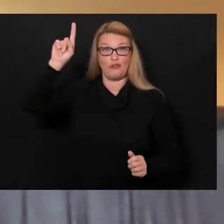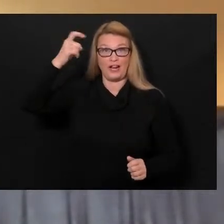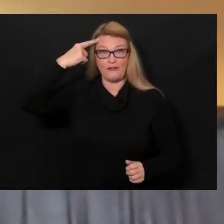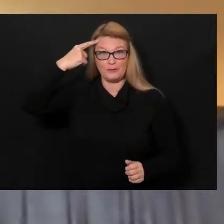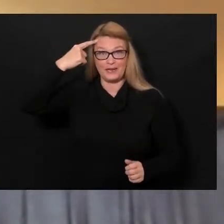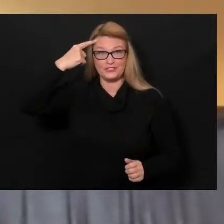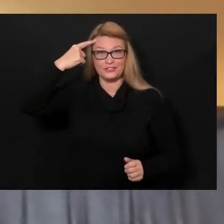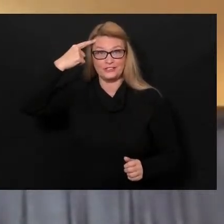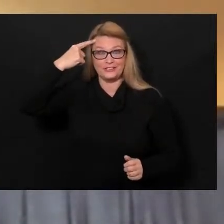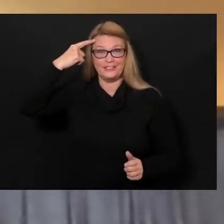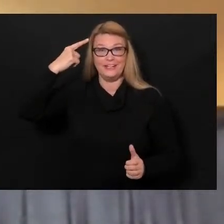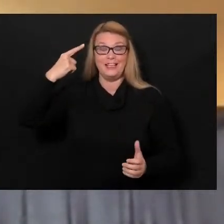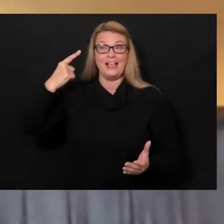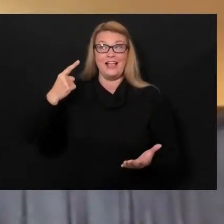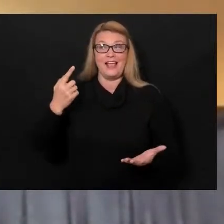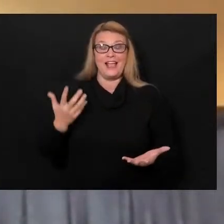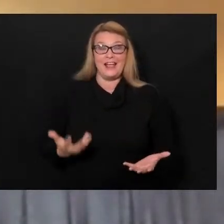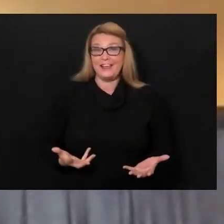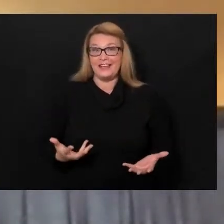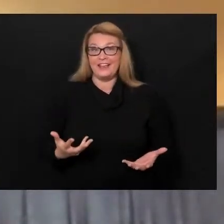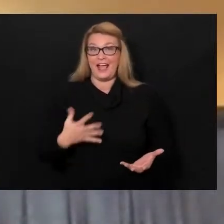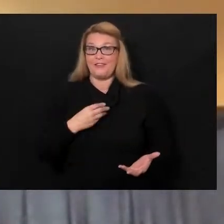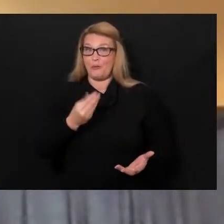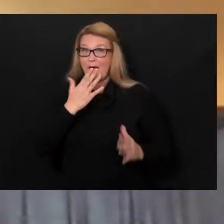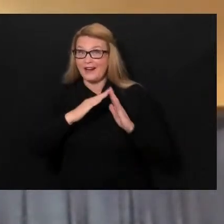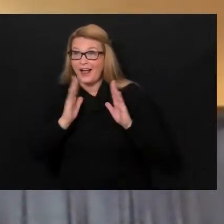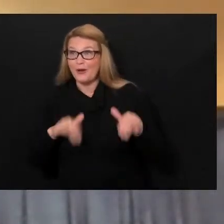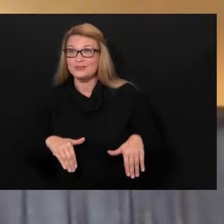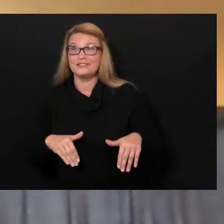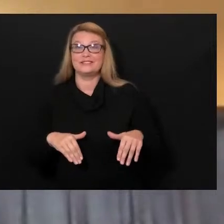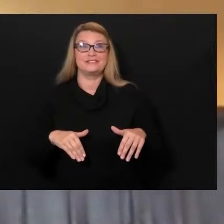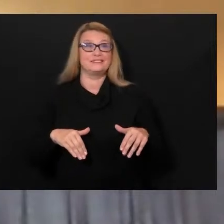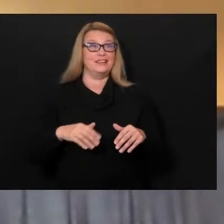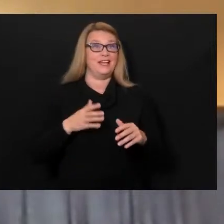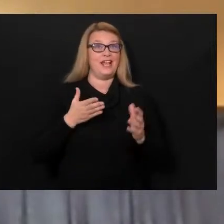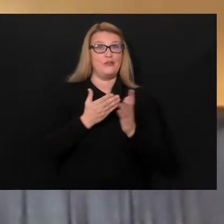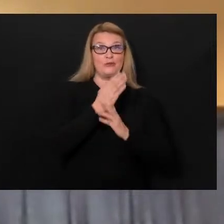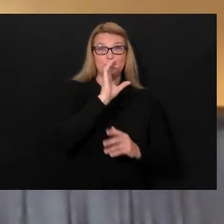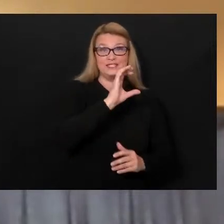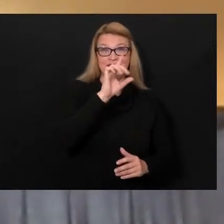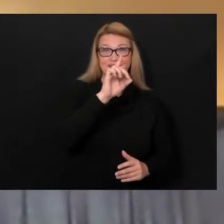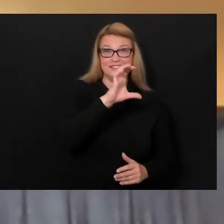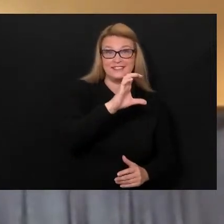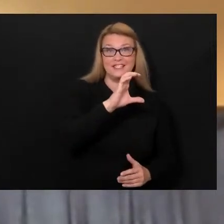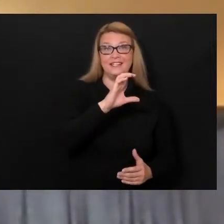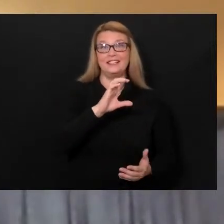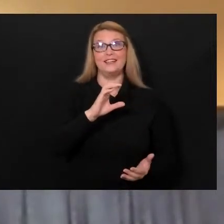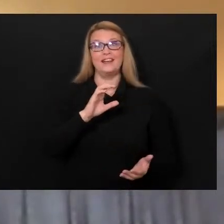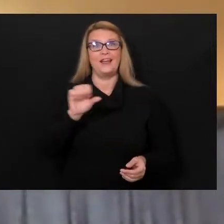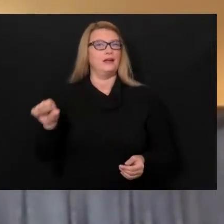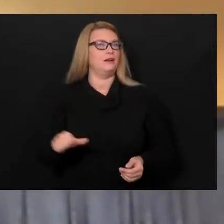in the administration at the White House and through the CDC and other